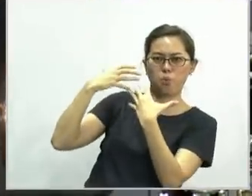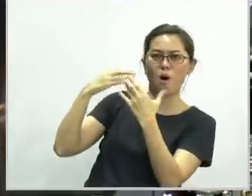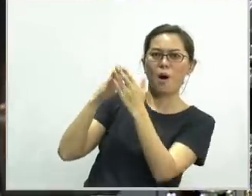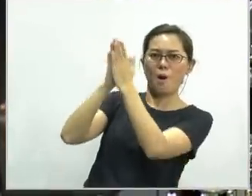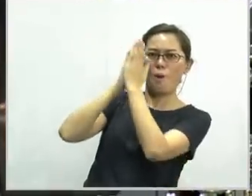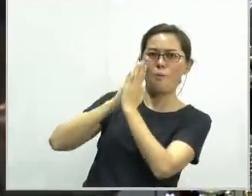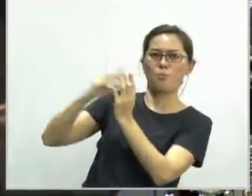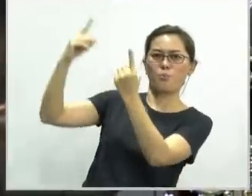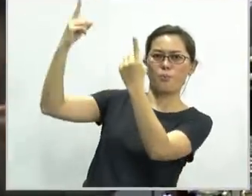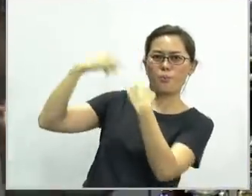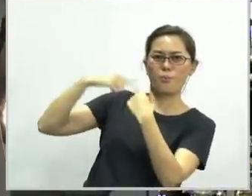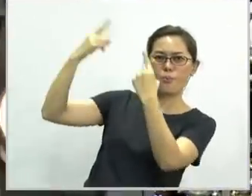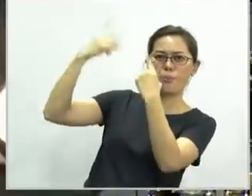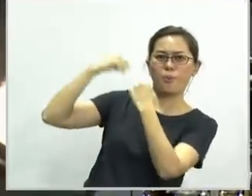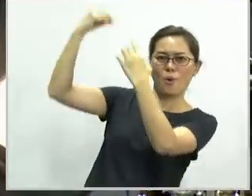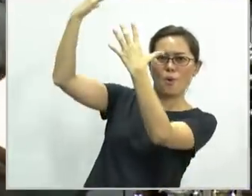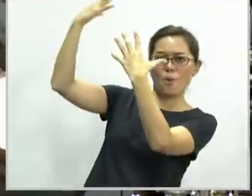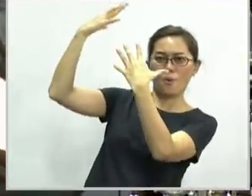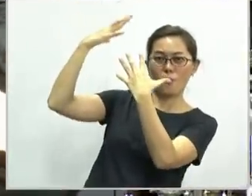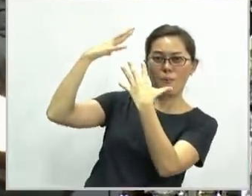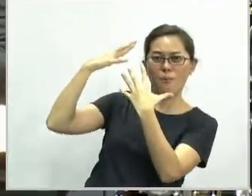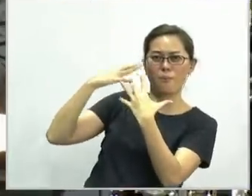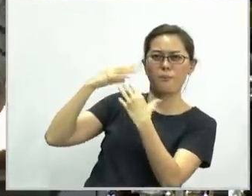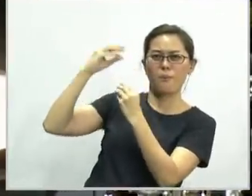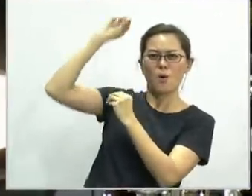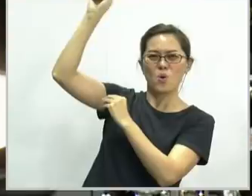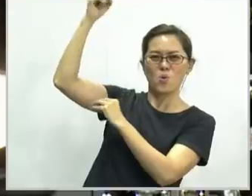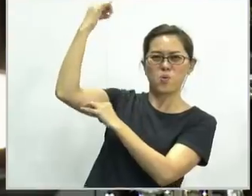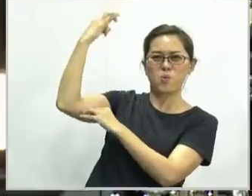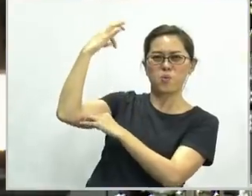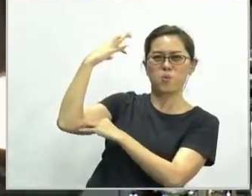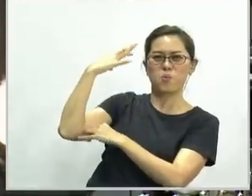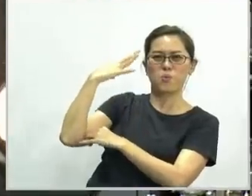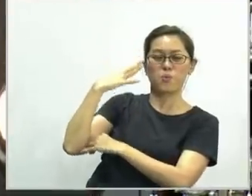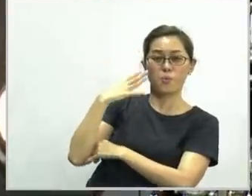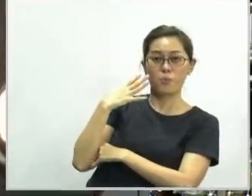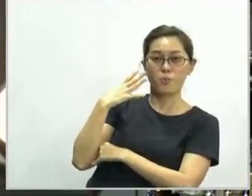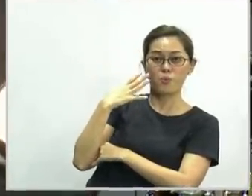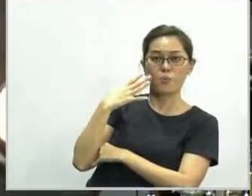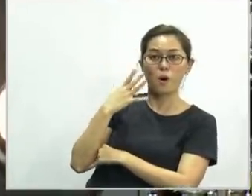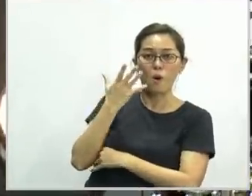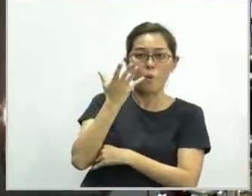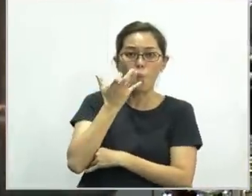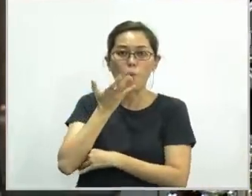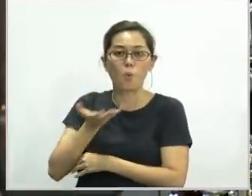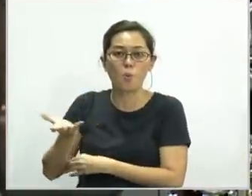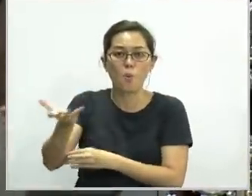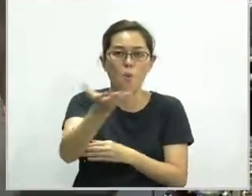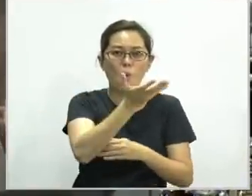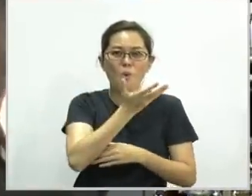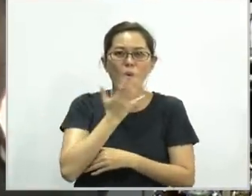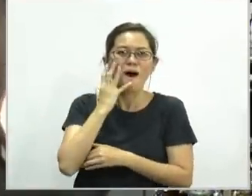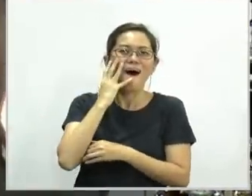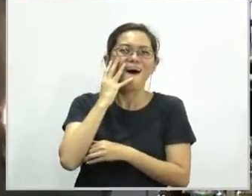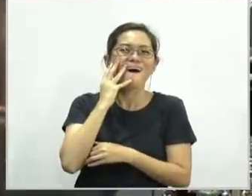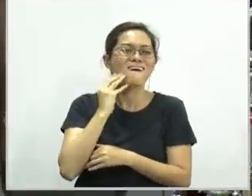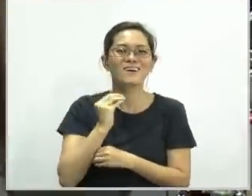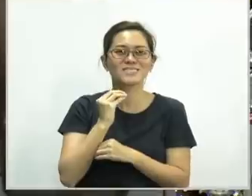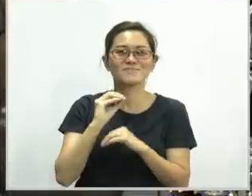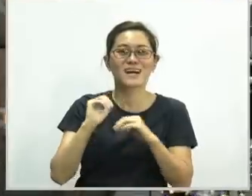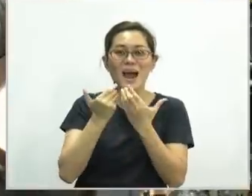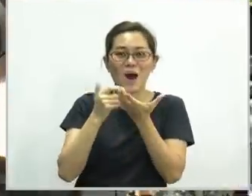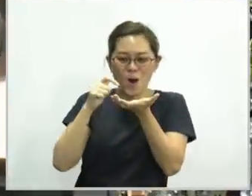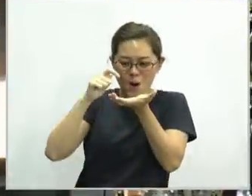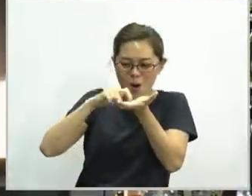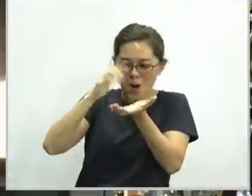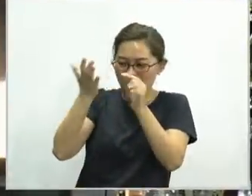His love and His infinite grace, I want you to experience it in the palm of your